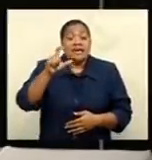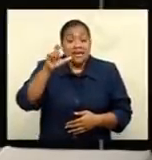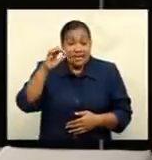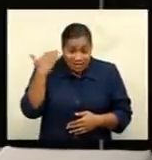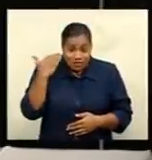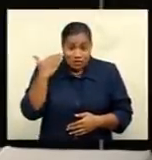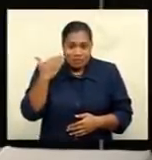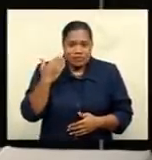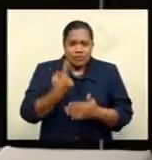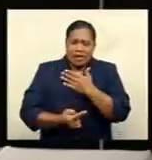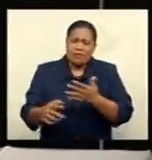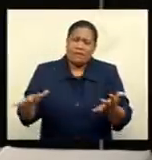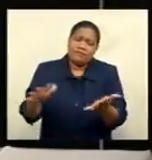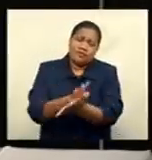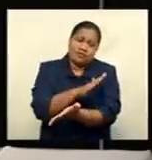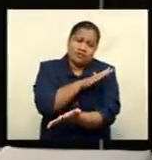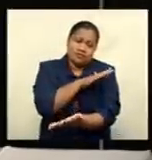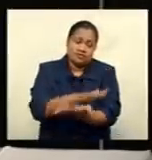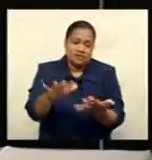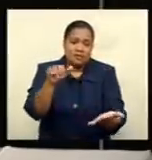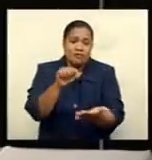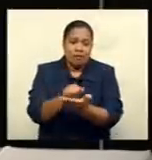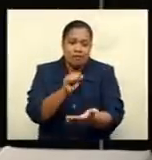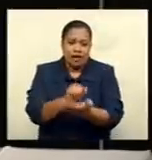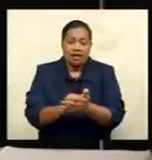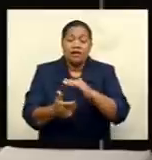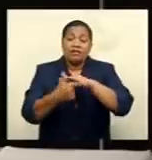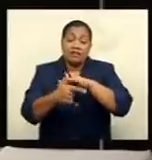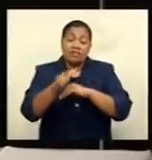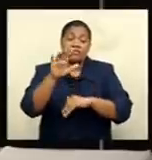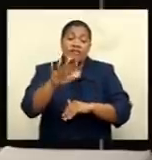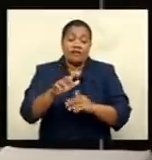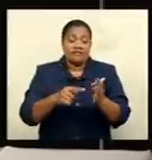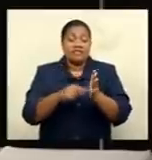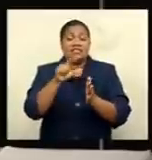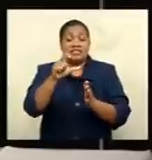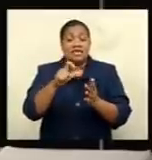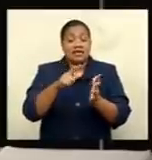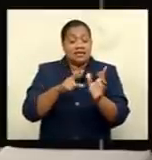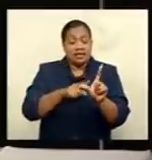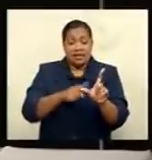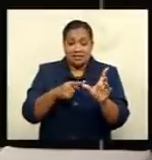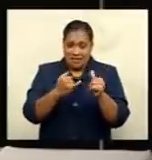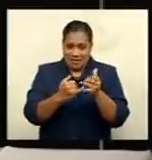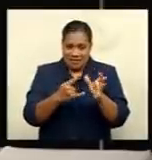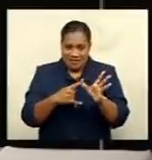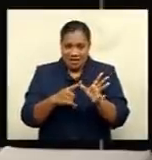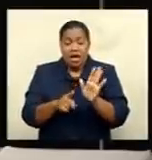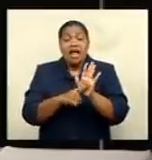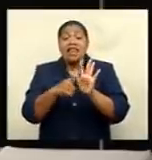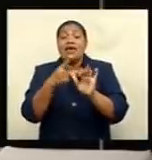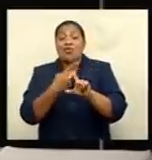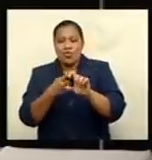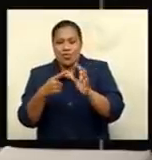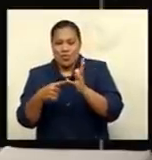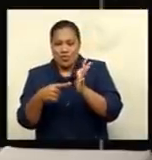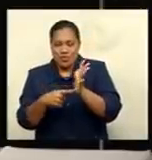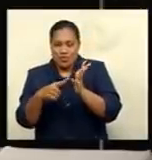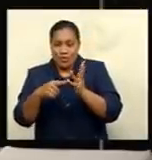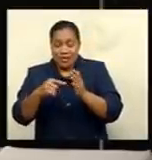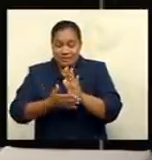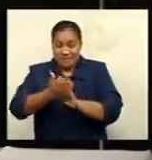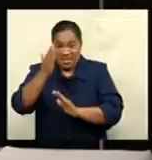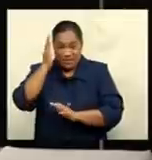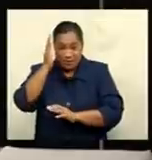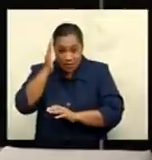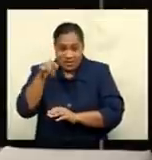totally destroyed by Category 5, Tisiasa Lekutu Secondary School is being rebuilt thanks to financial help from the